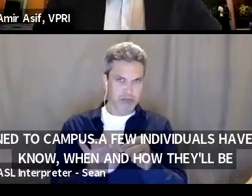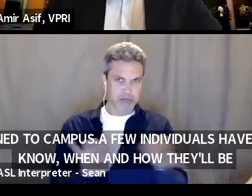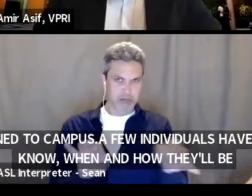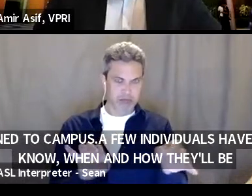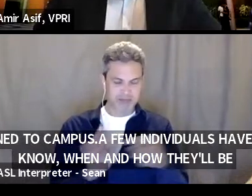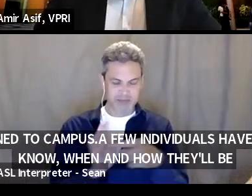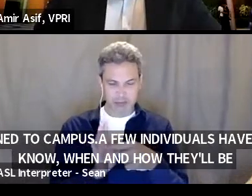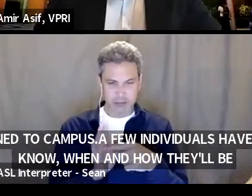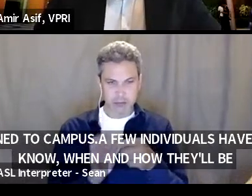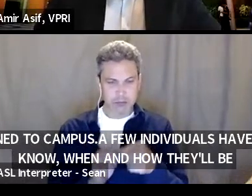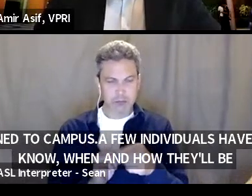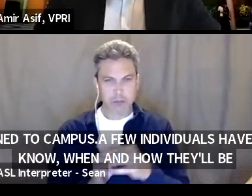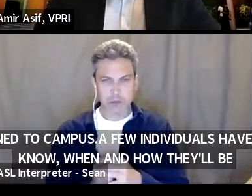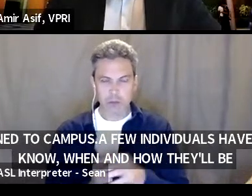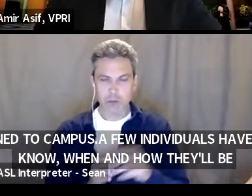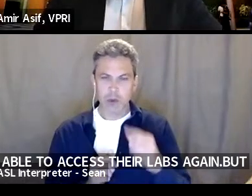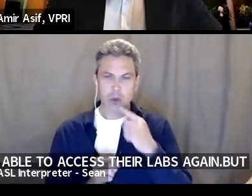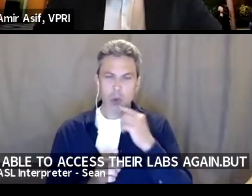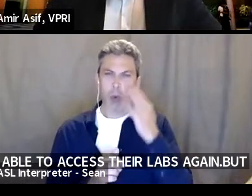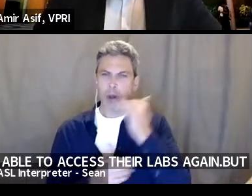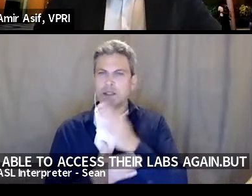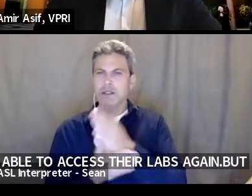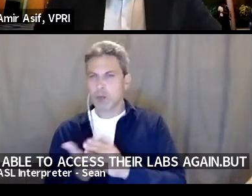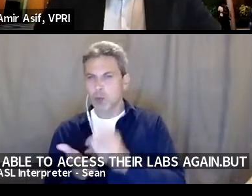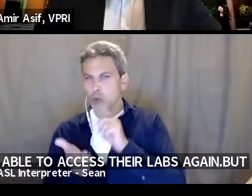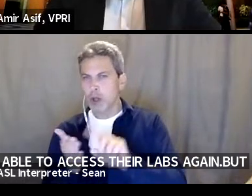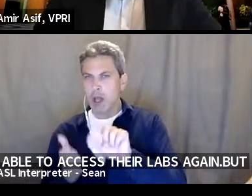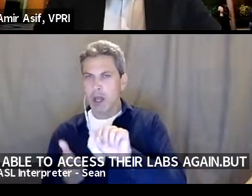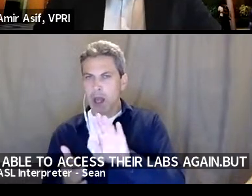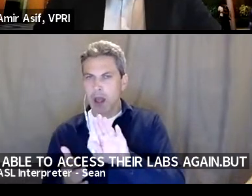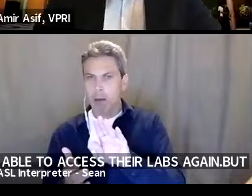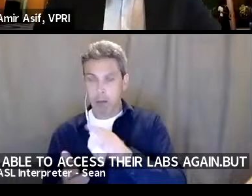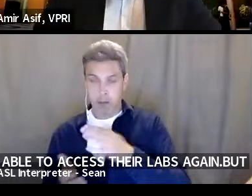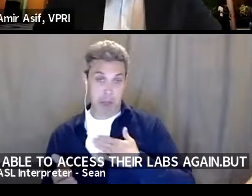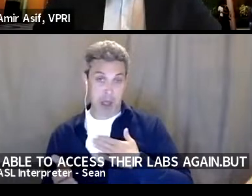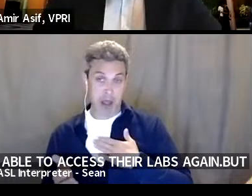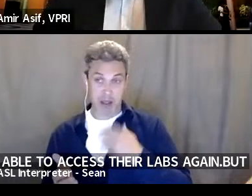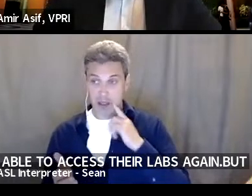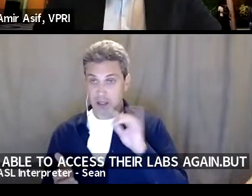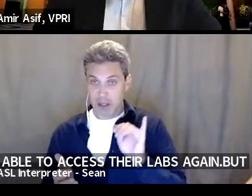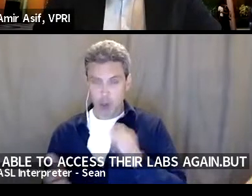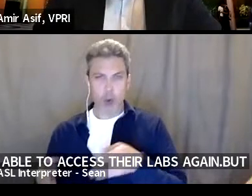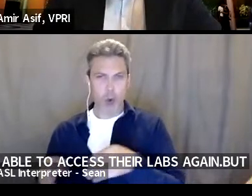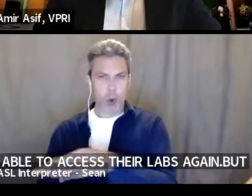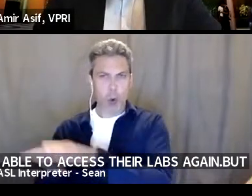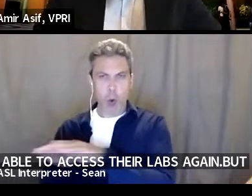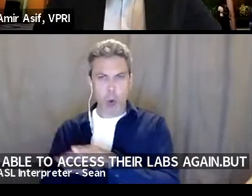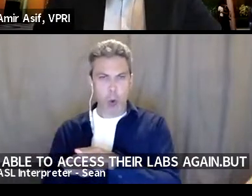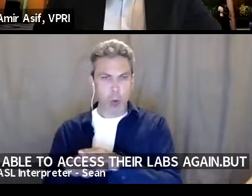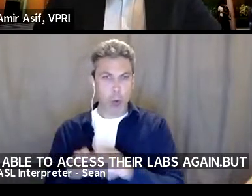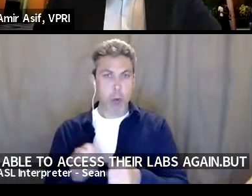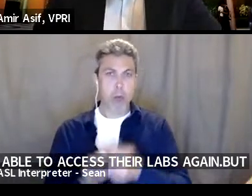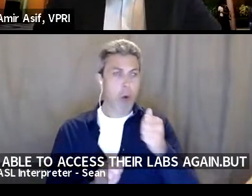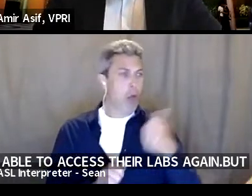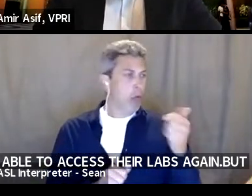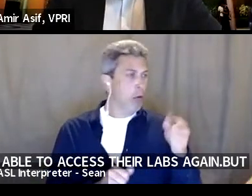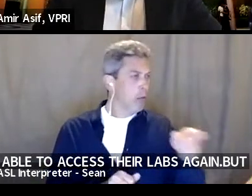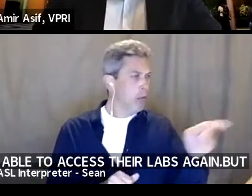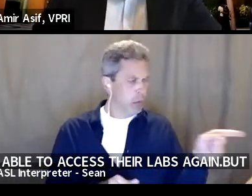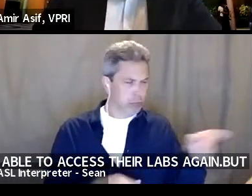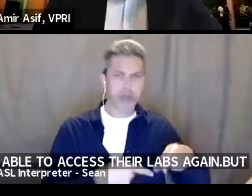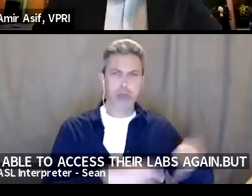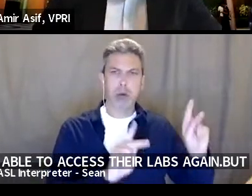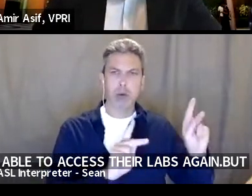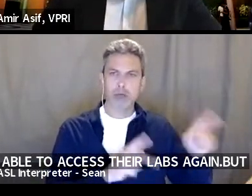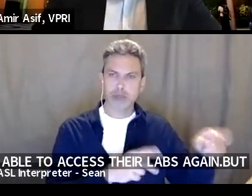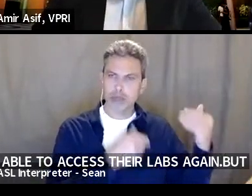of it. Why are some research labs, such as mine, still closed when most of my colleagues have been given permission to restart their research? No